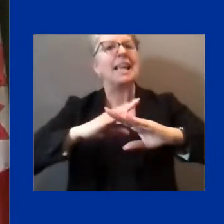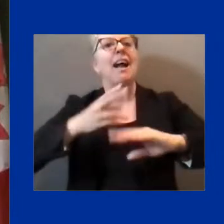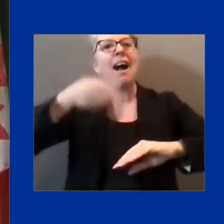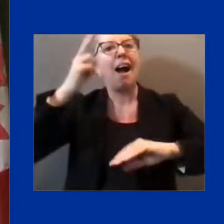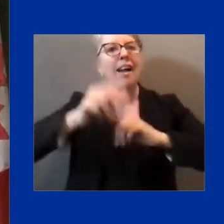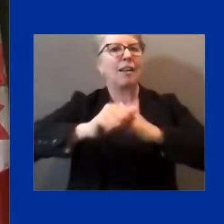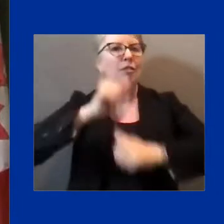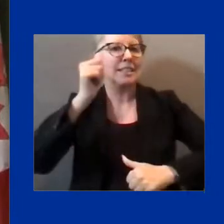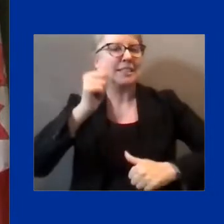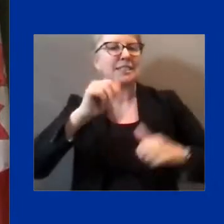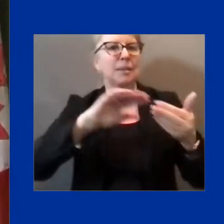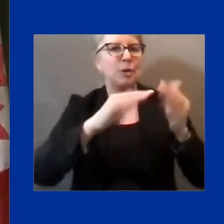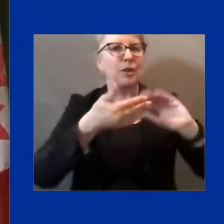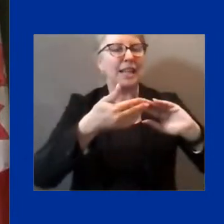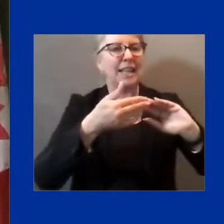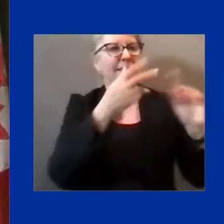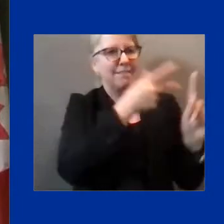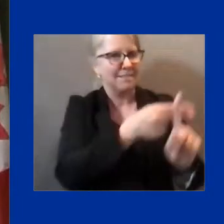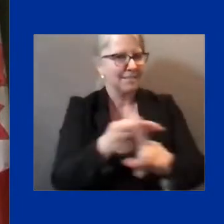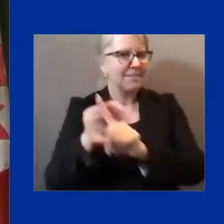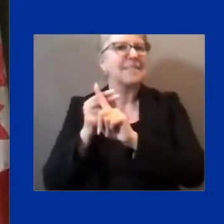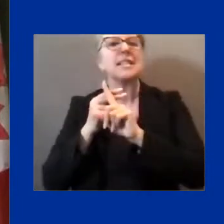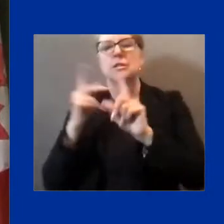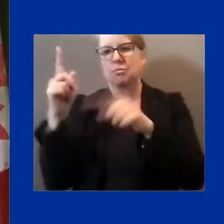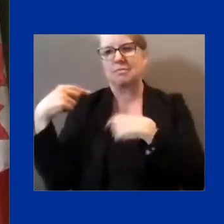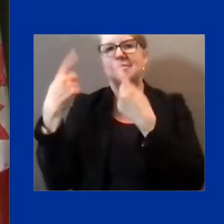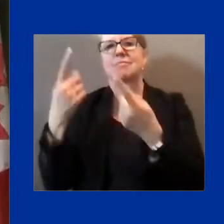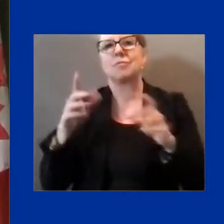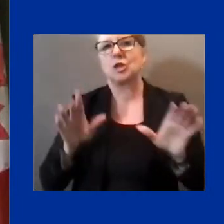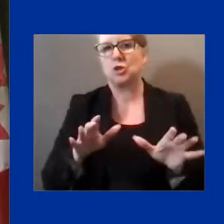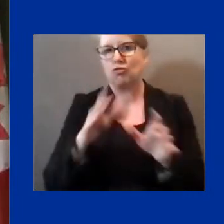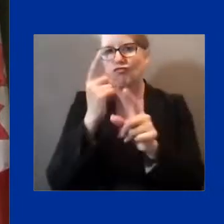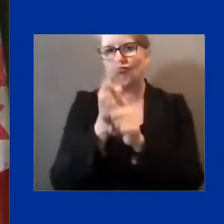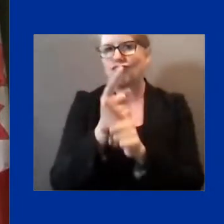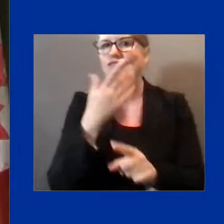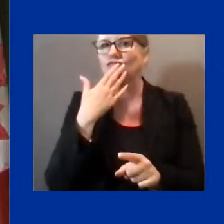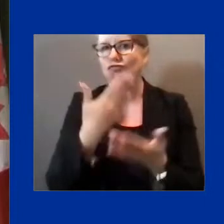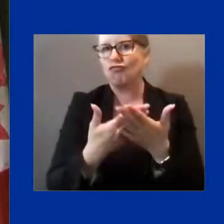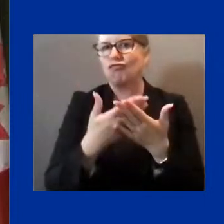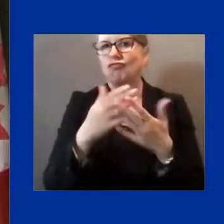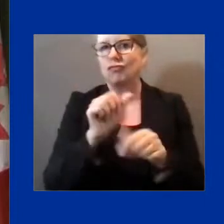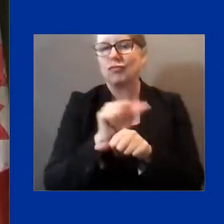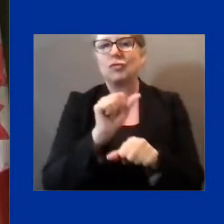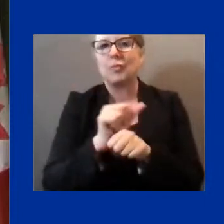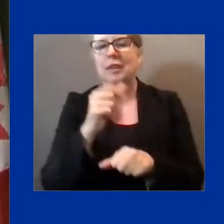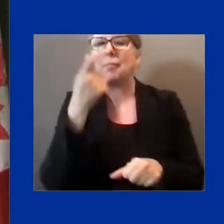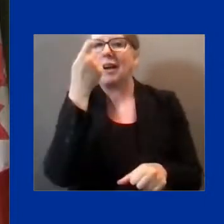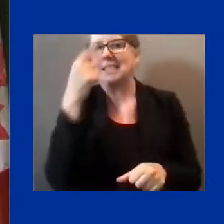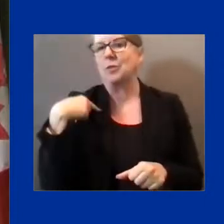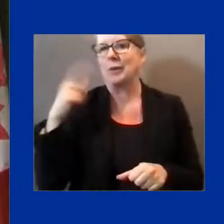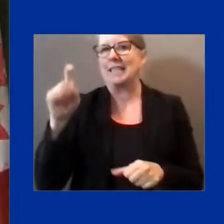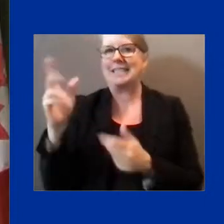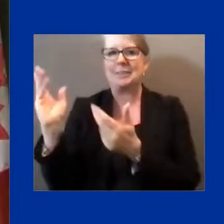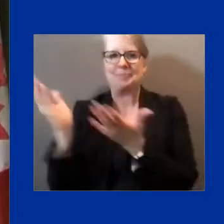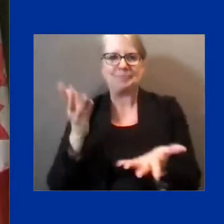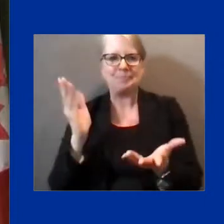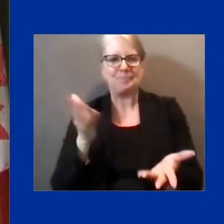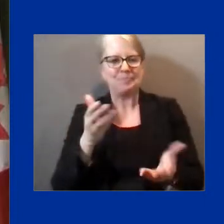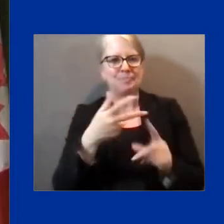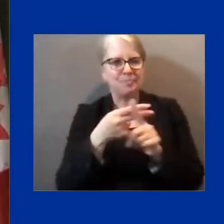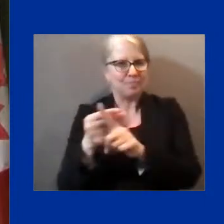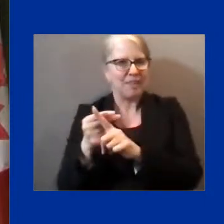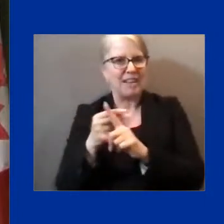we've been doing. And we've been doing, I would say, a very good job on that. And so we need vaccine to do that. So on the third element of the